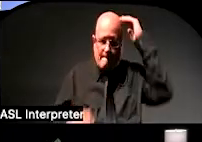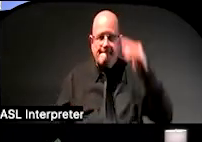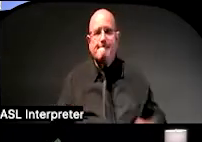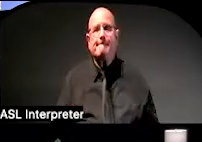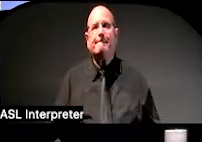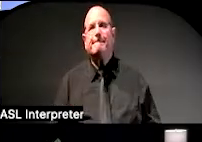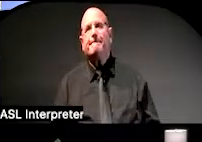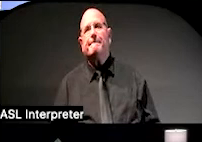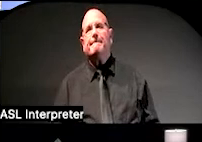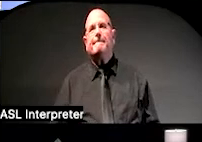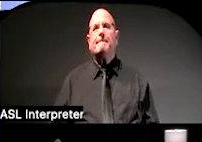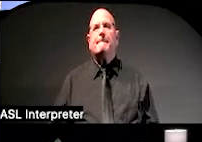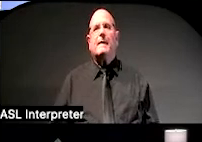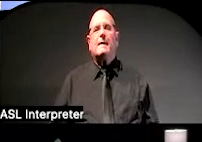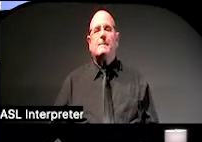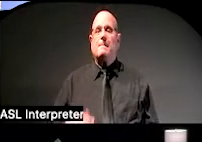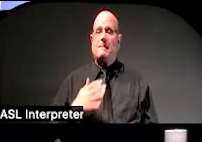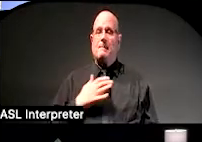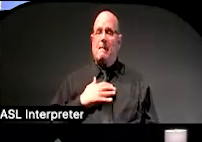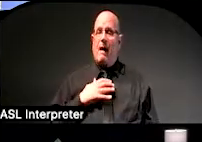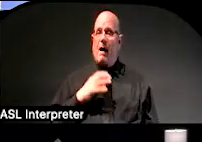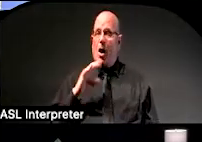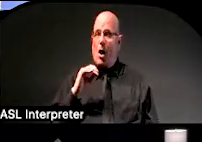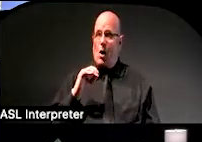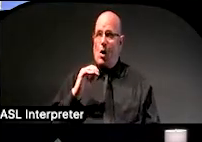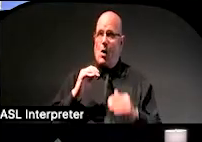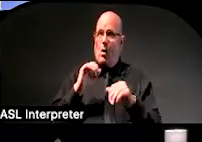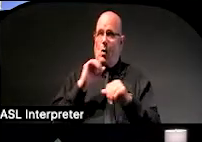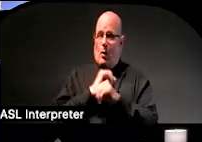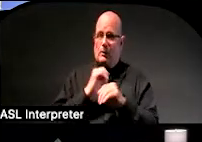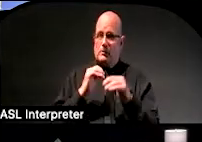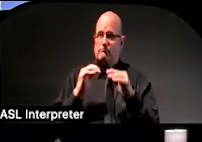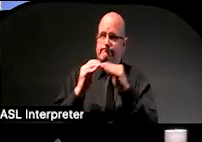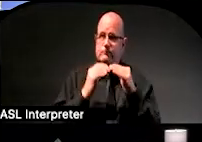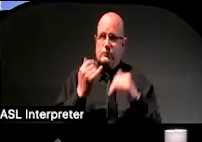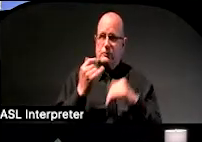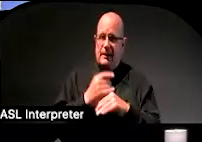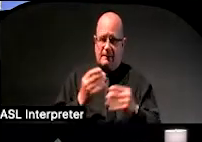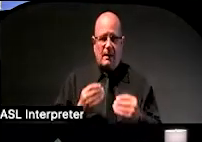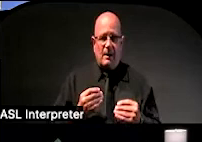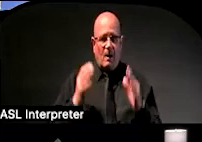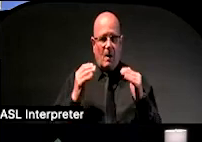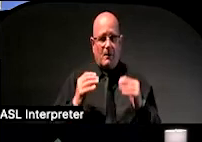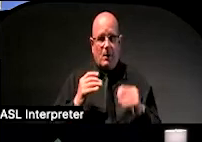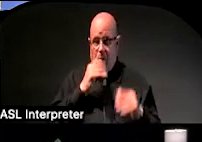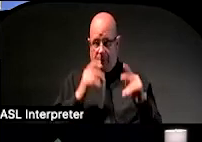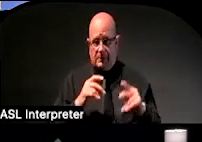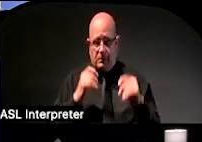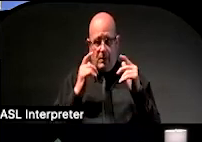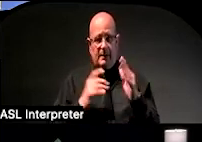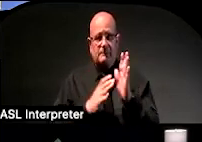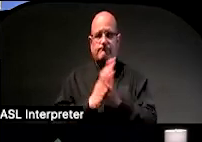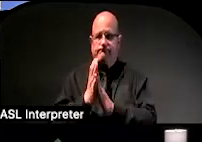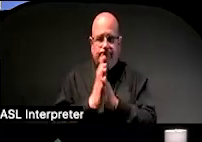can say the colleagues that I saw today give me hope, to know that there's someone that wakes up that has as much passion